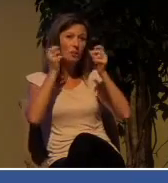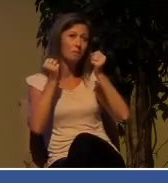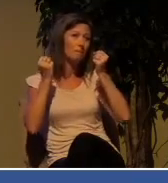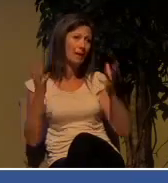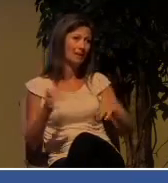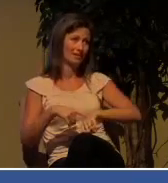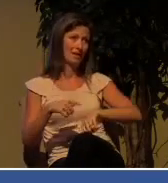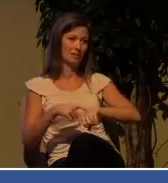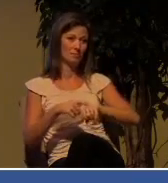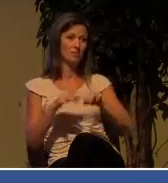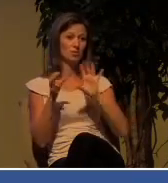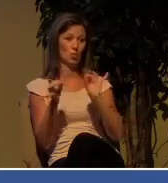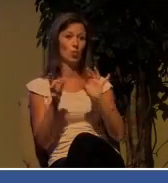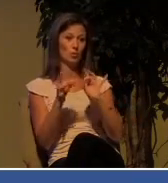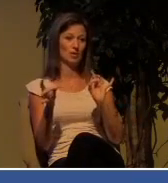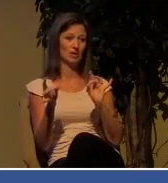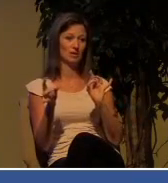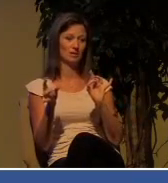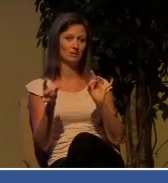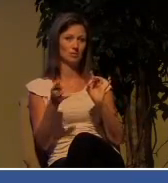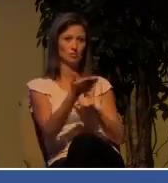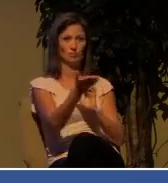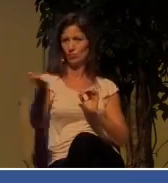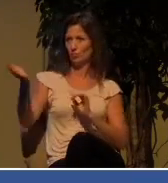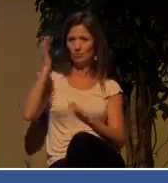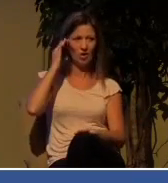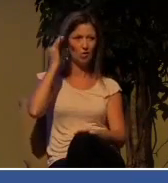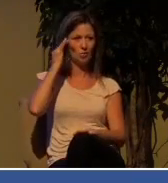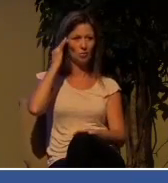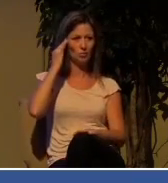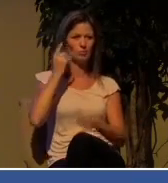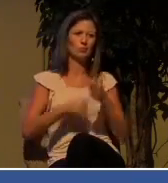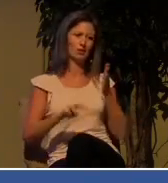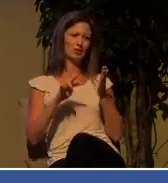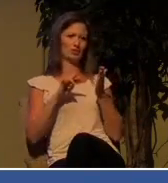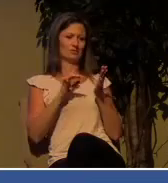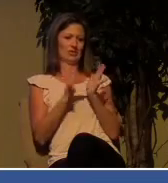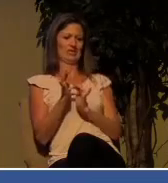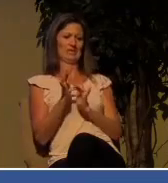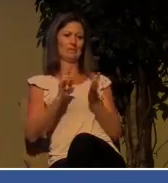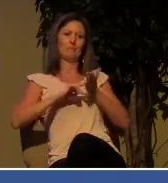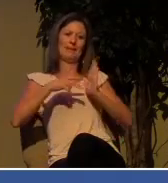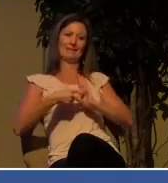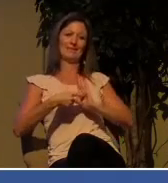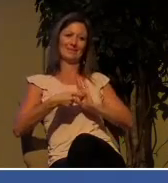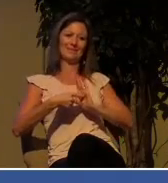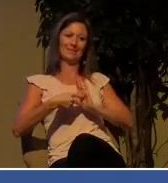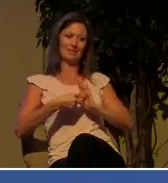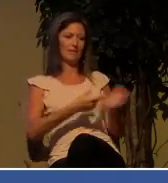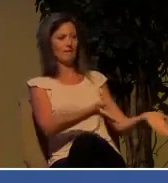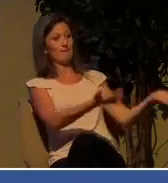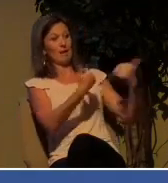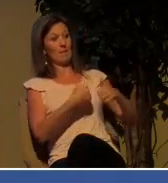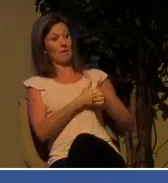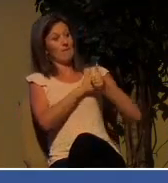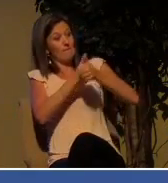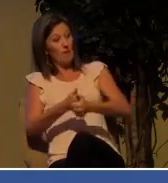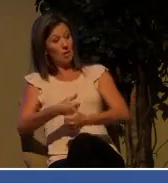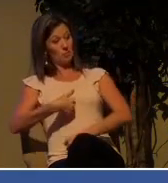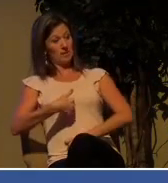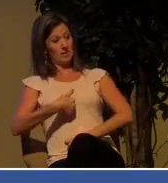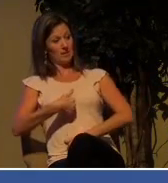over again. We know what Jesus meant. But most likely, they were